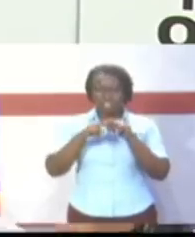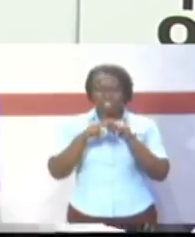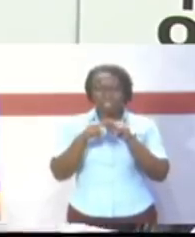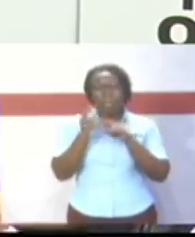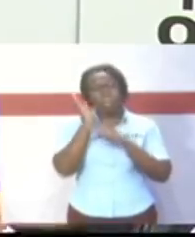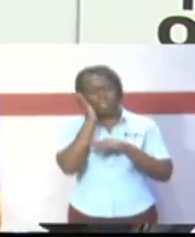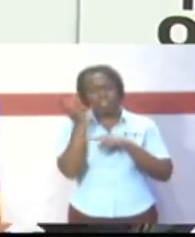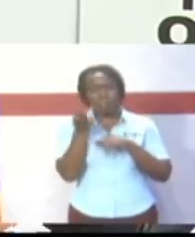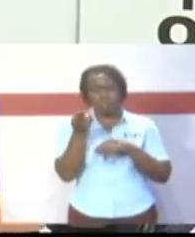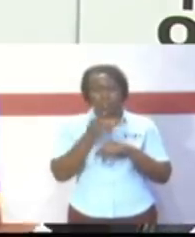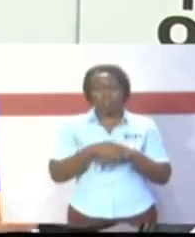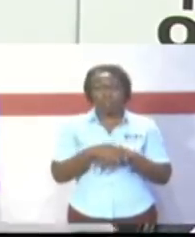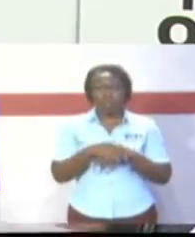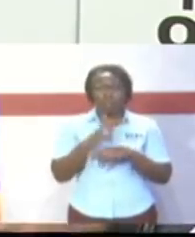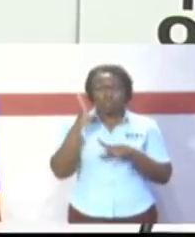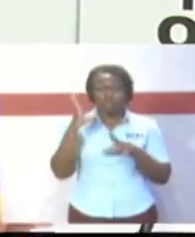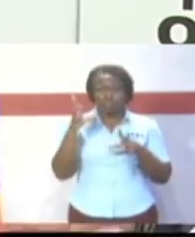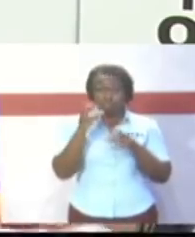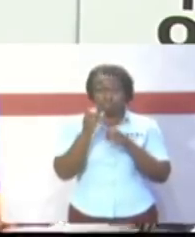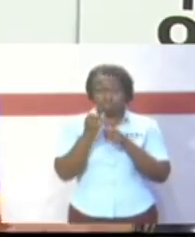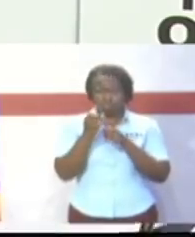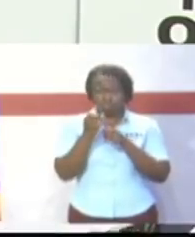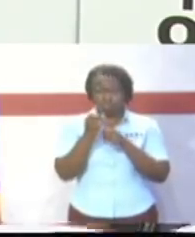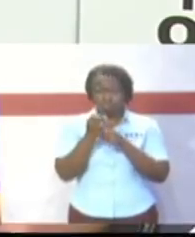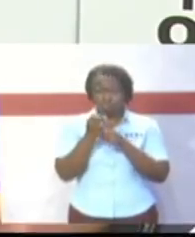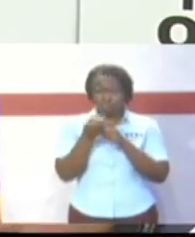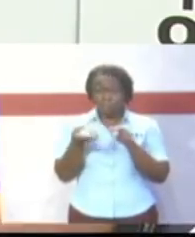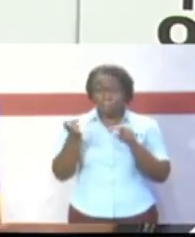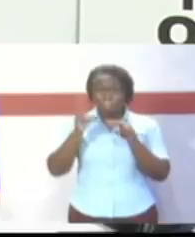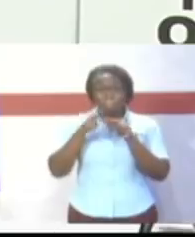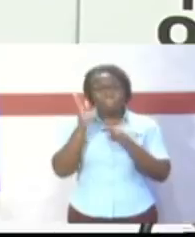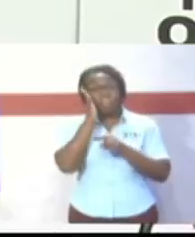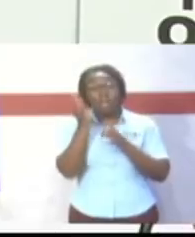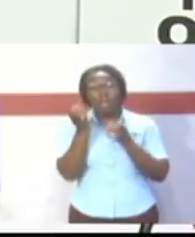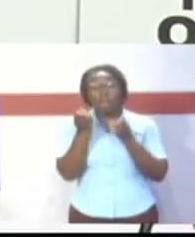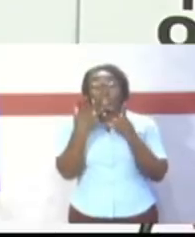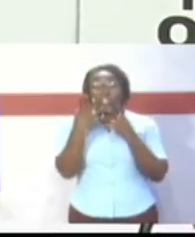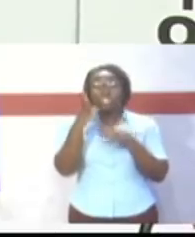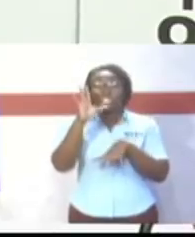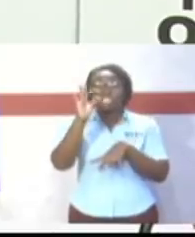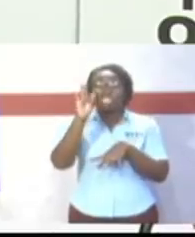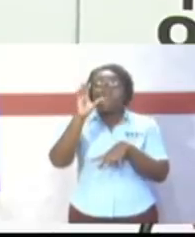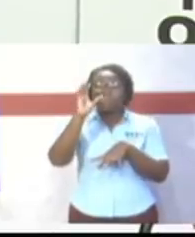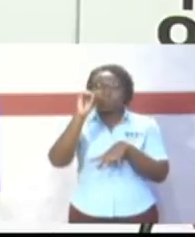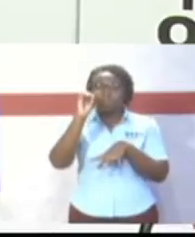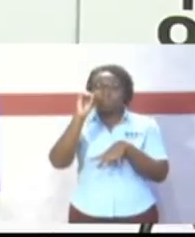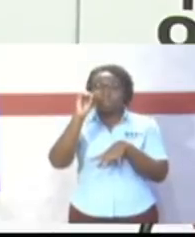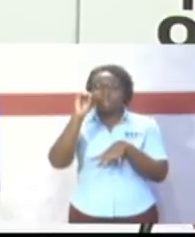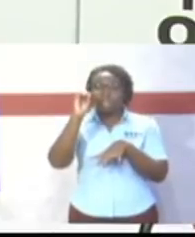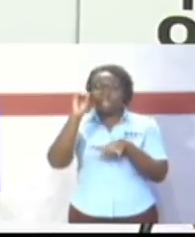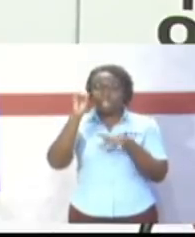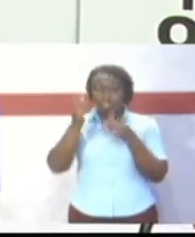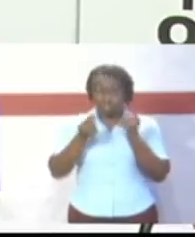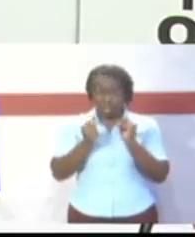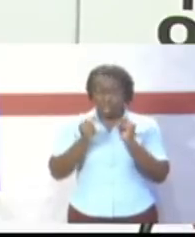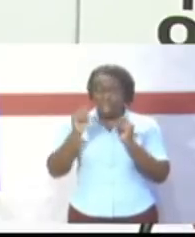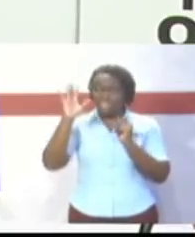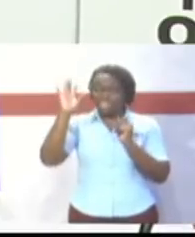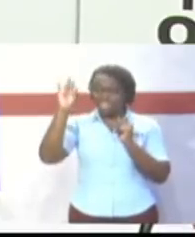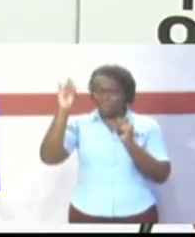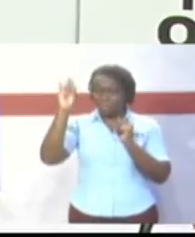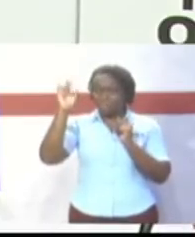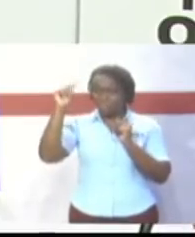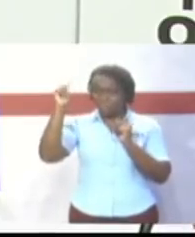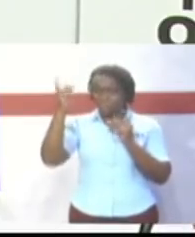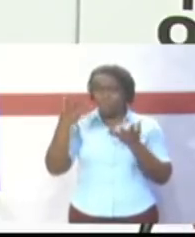taken the total number of ICU beds in Trinidad to 70, with 7 in Tobago, 77. And we do continue